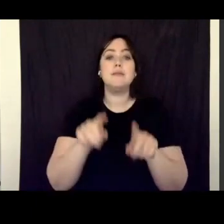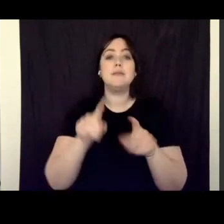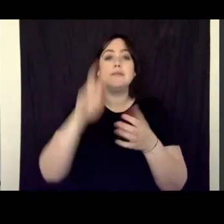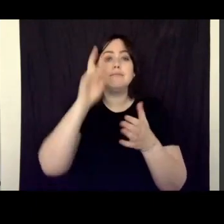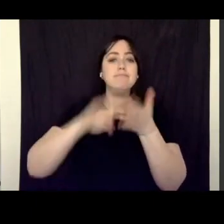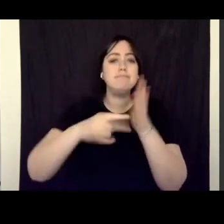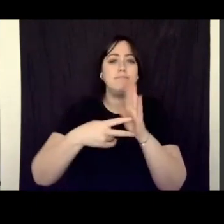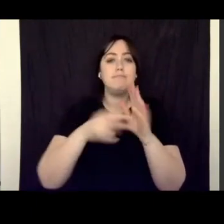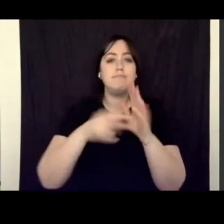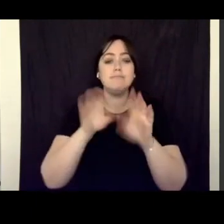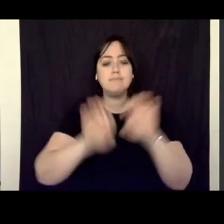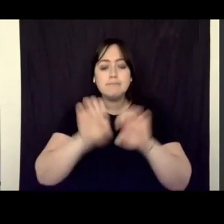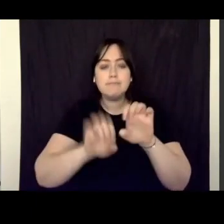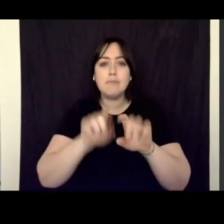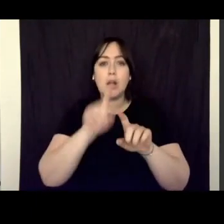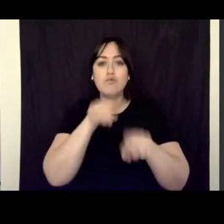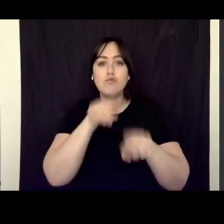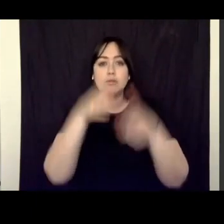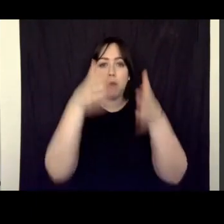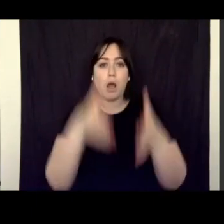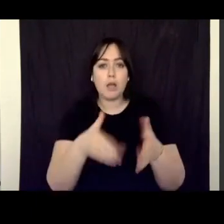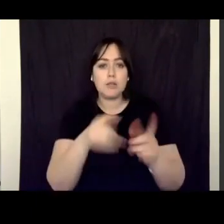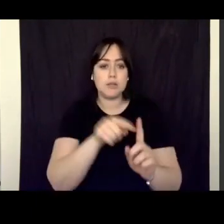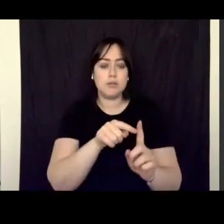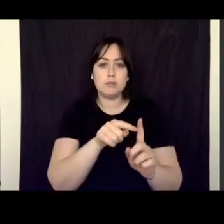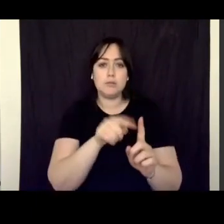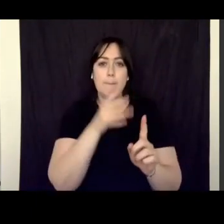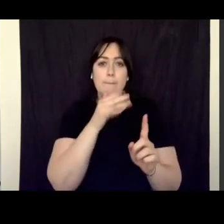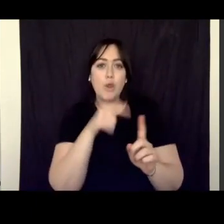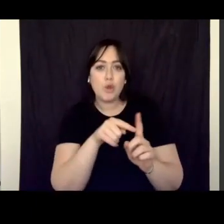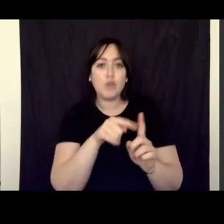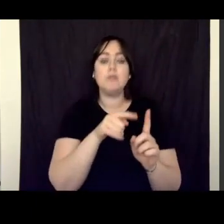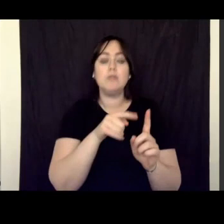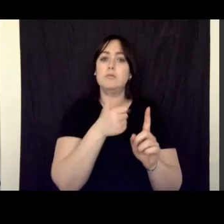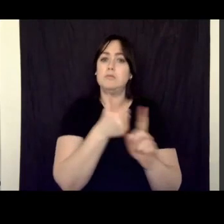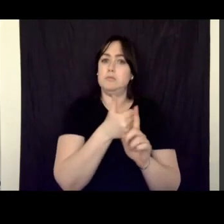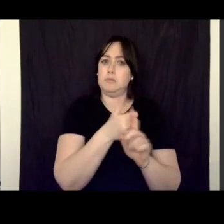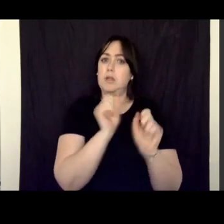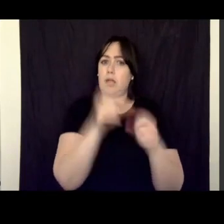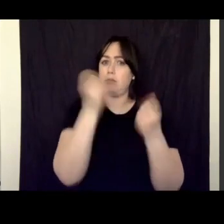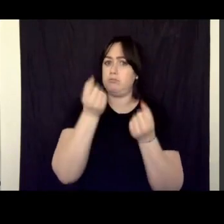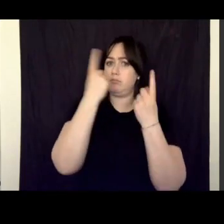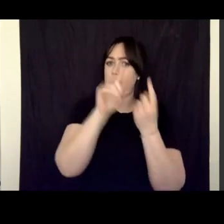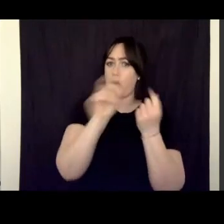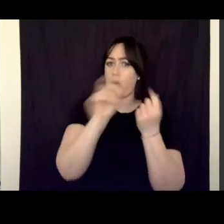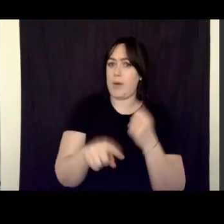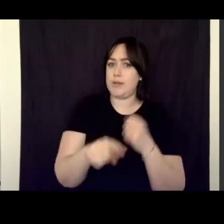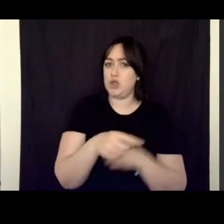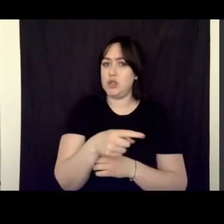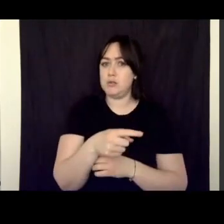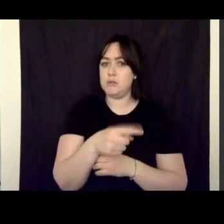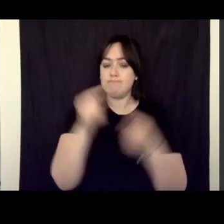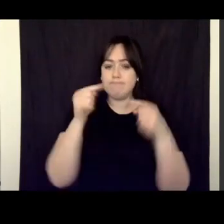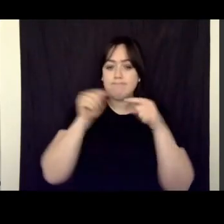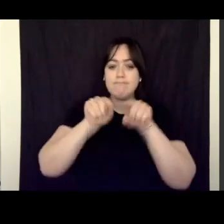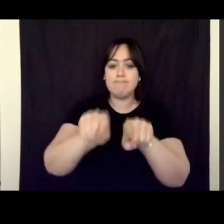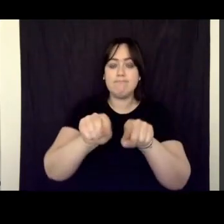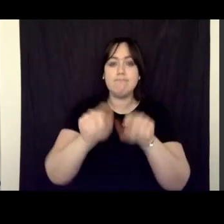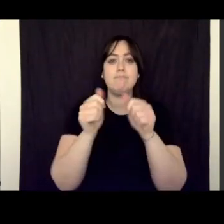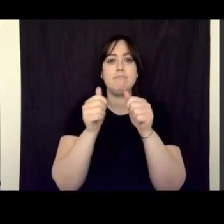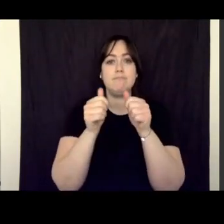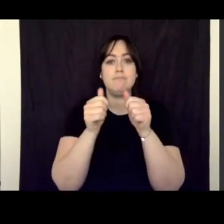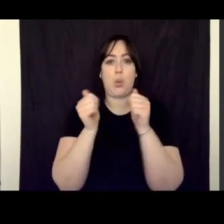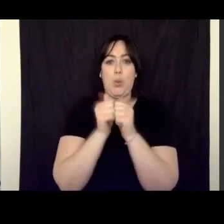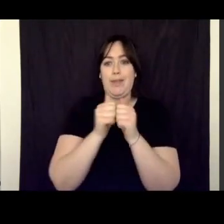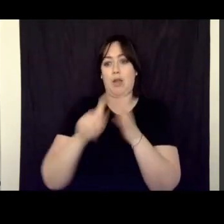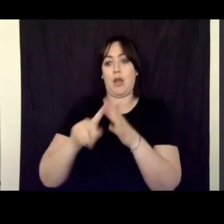whether respondents are able to understand the questions in line, consistent with the